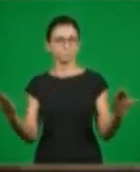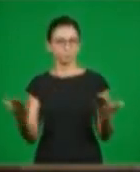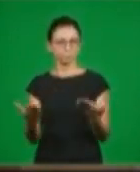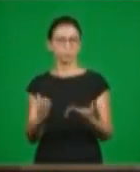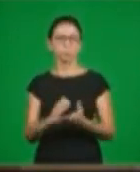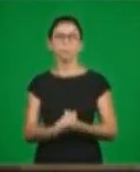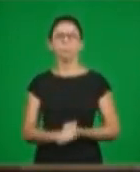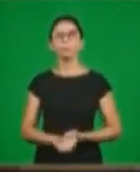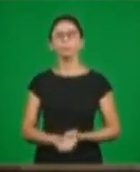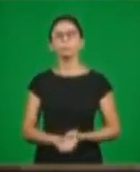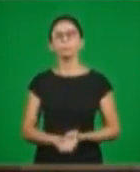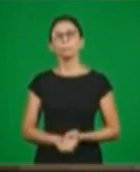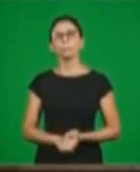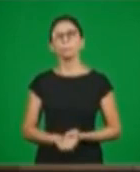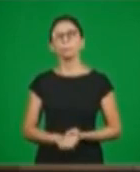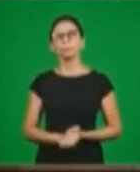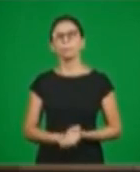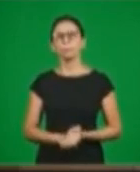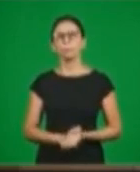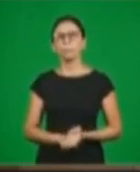So today